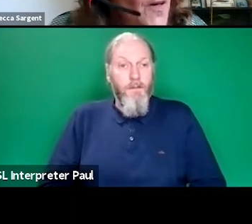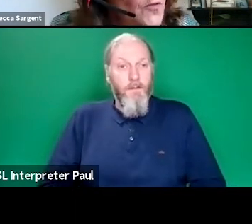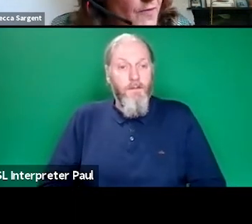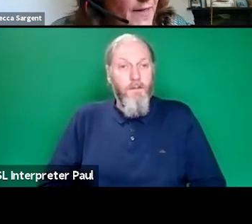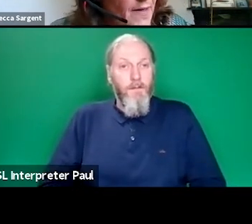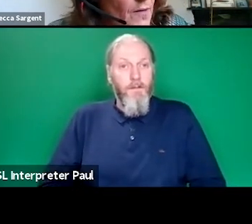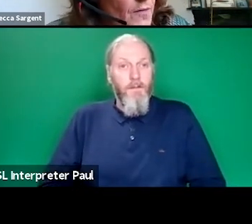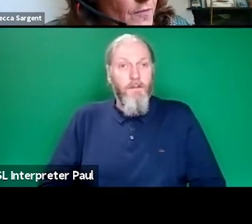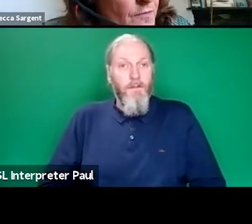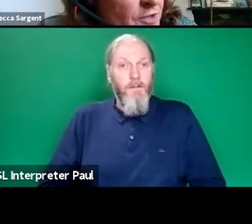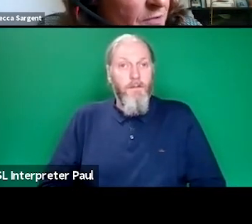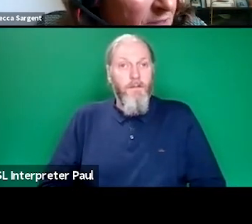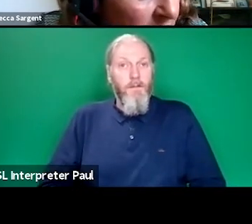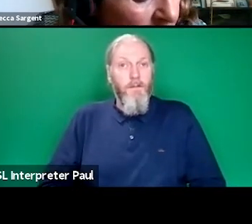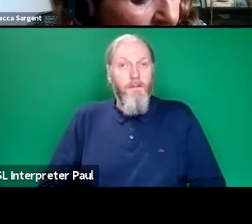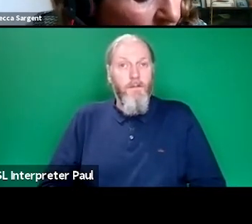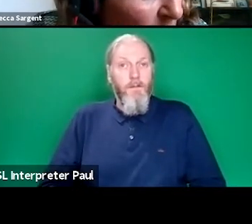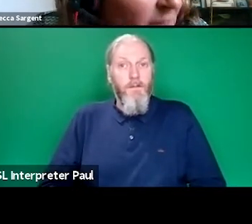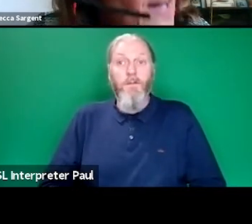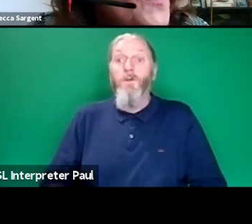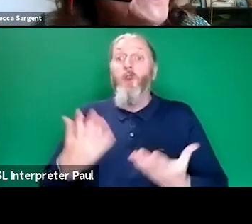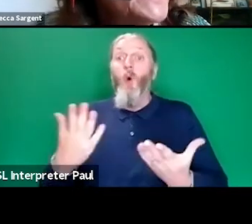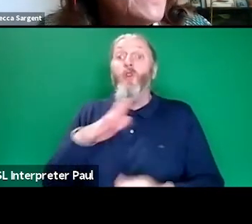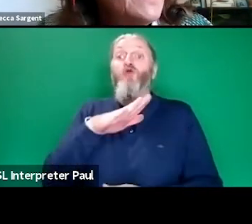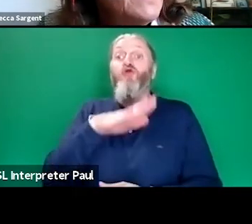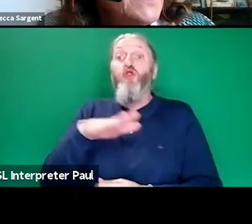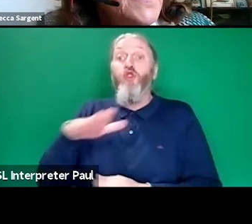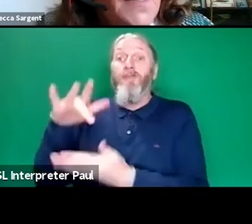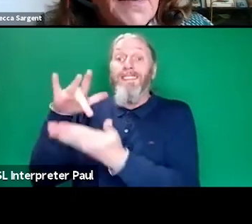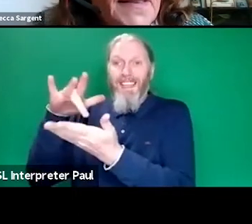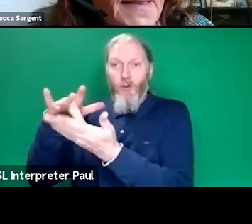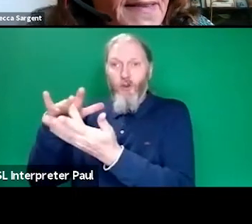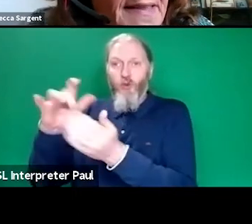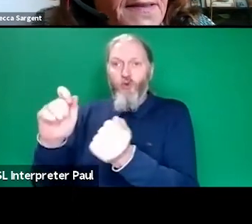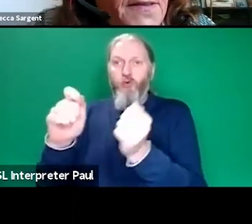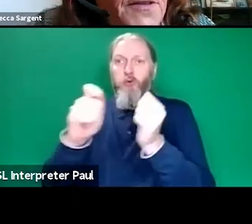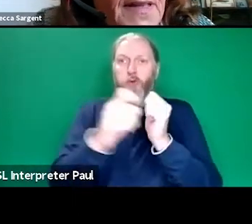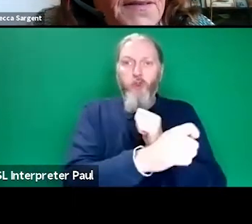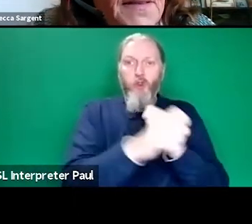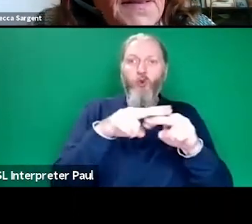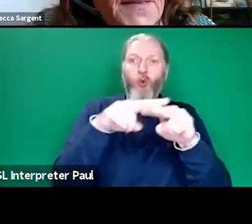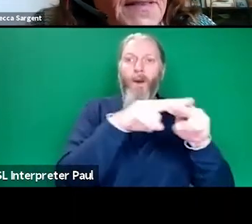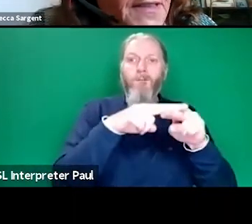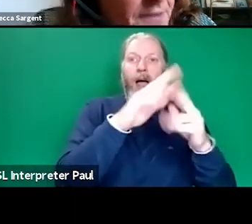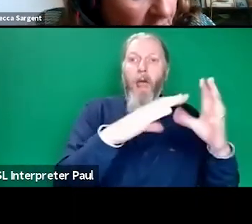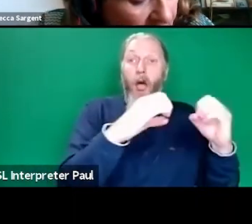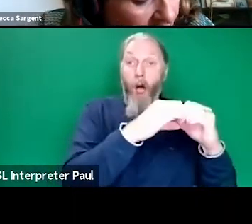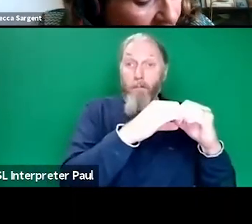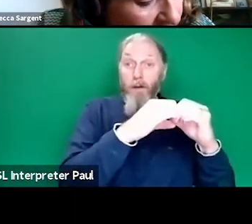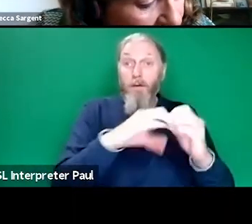the evolving of children's centres into family hubs started, as I said, in